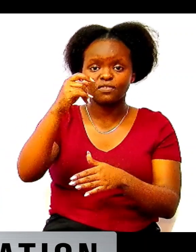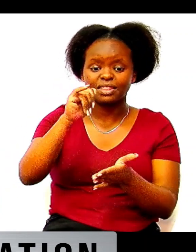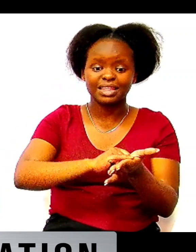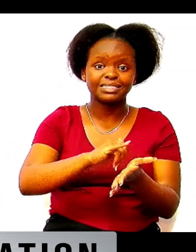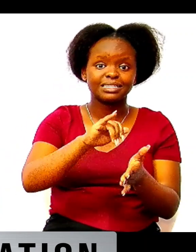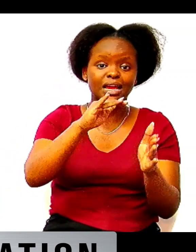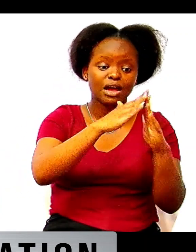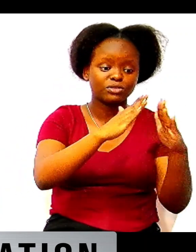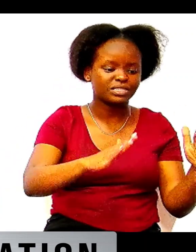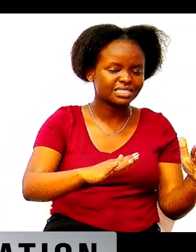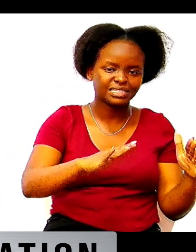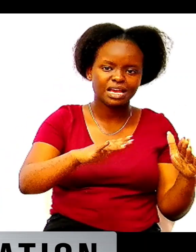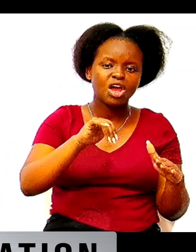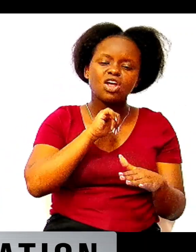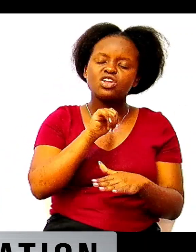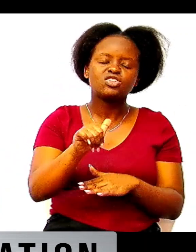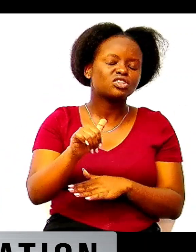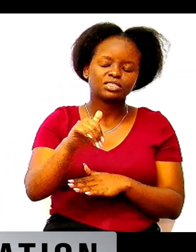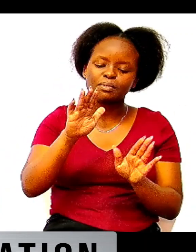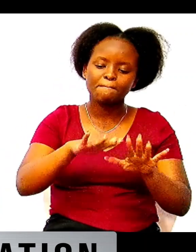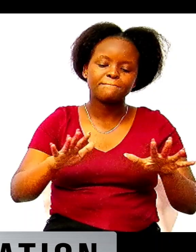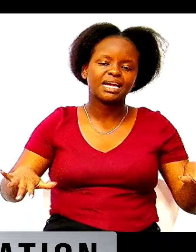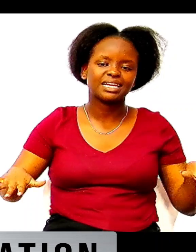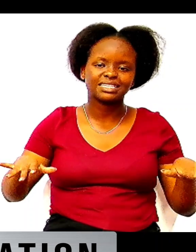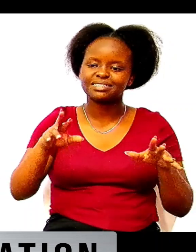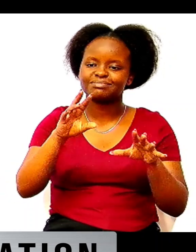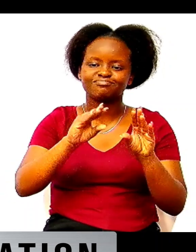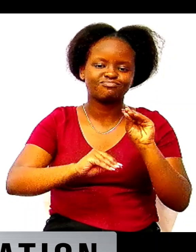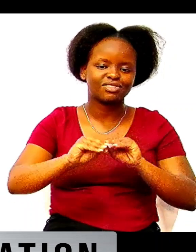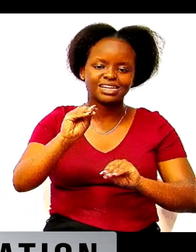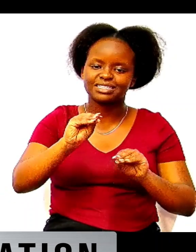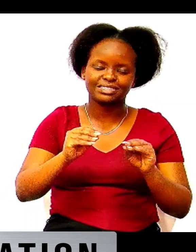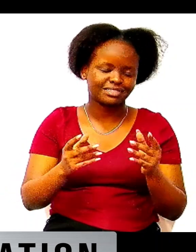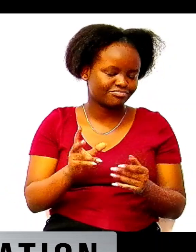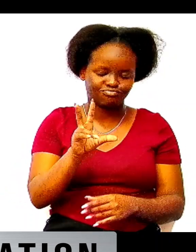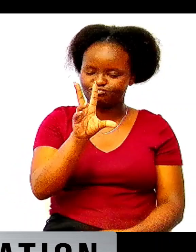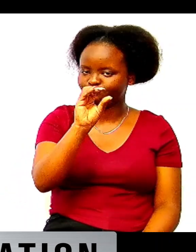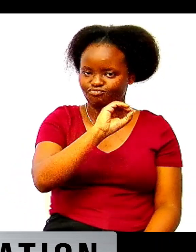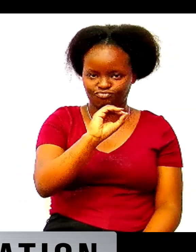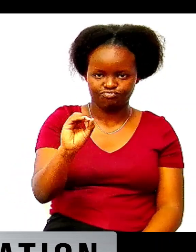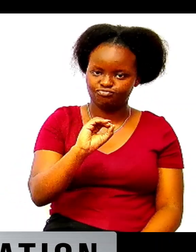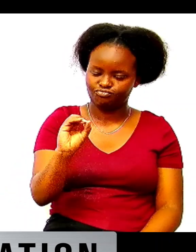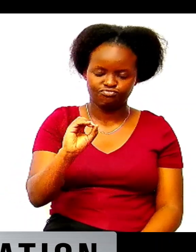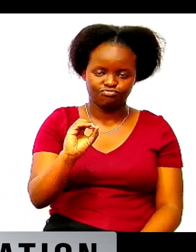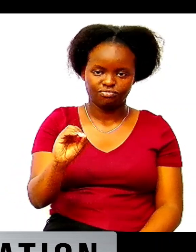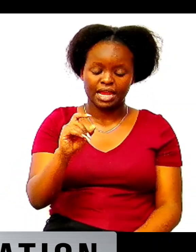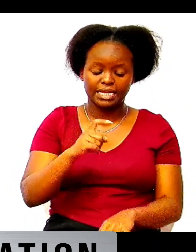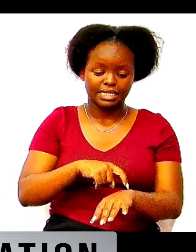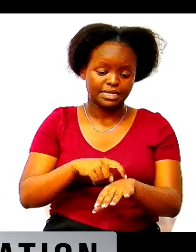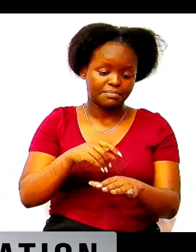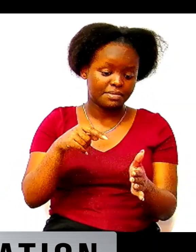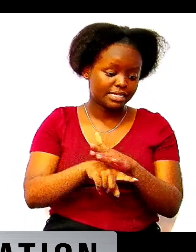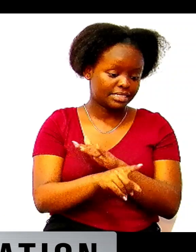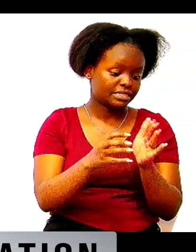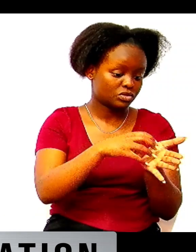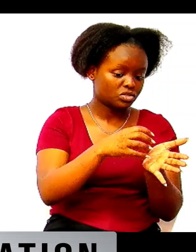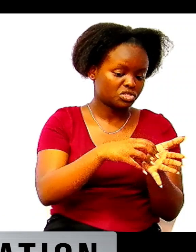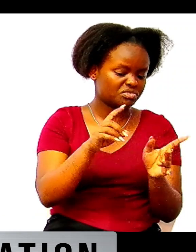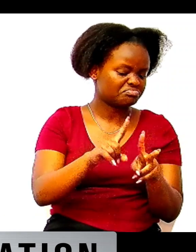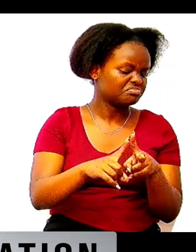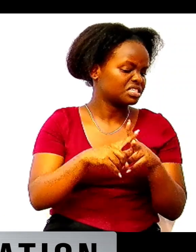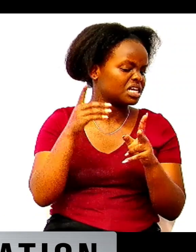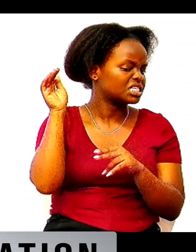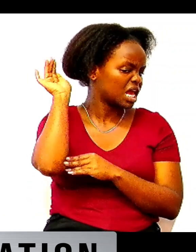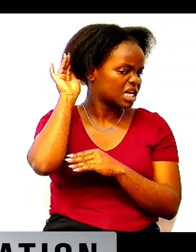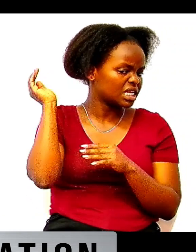be comparable to market rates, John. It should not. It should not be. And so when we get to a situation where you start hearing figures